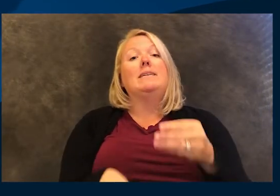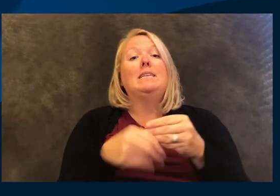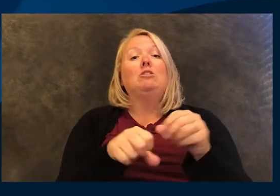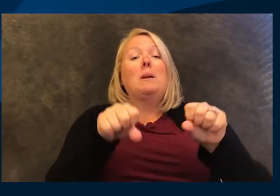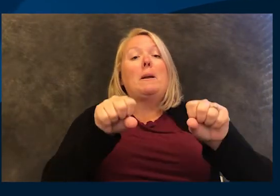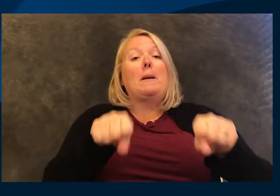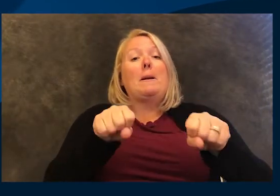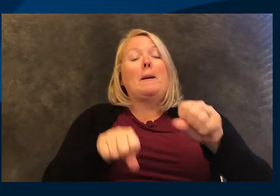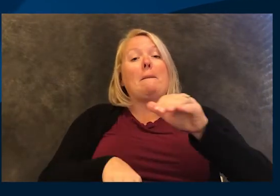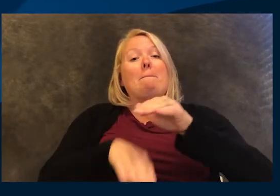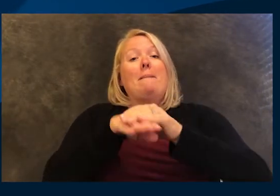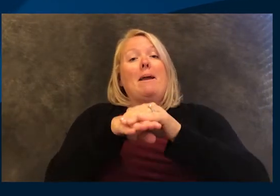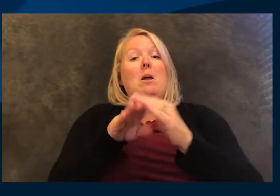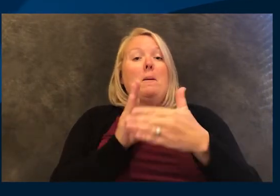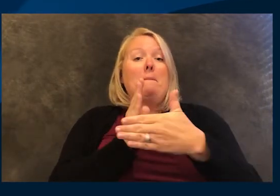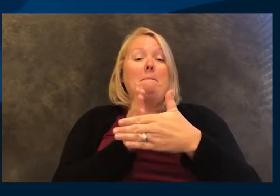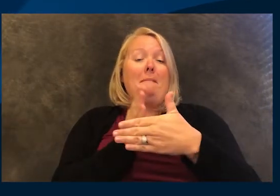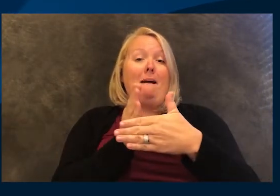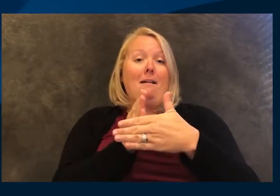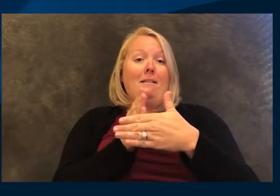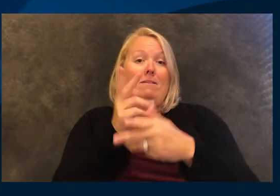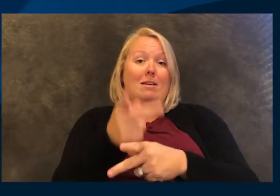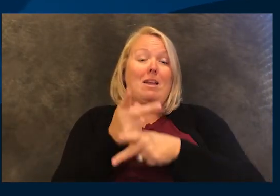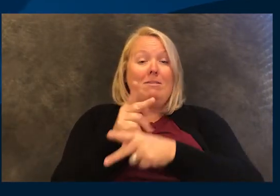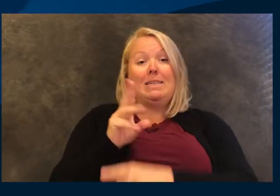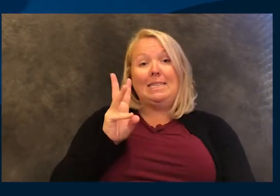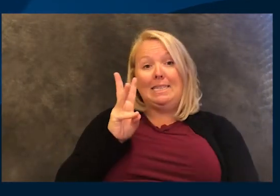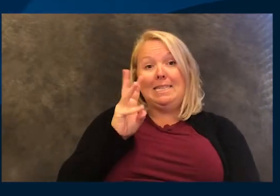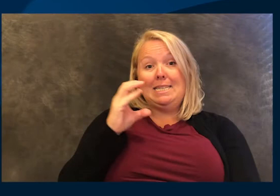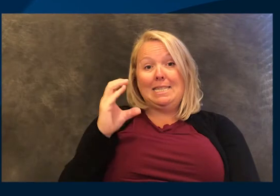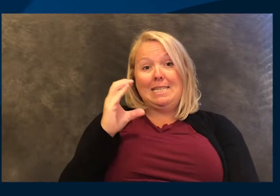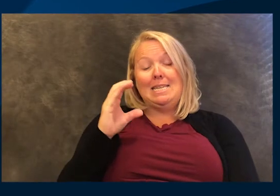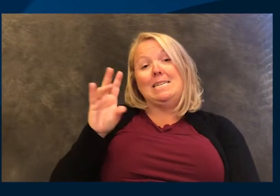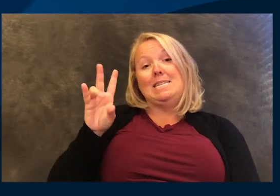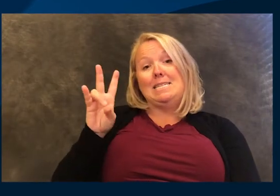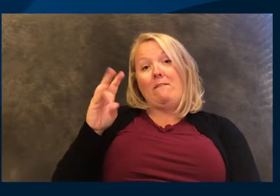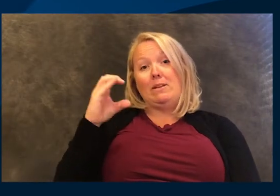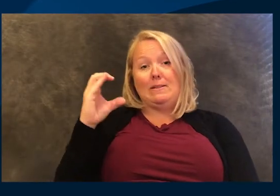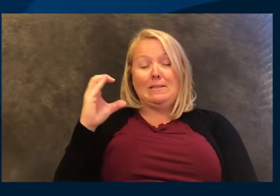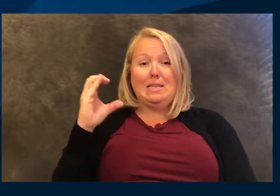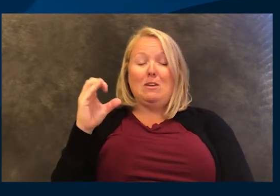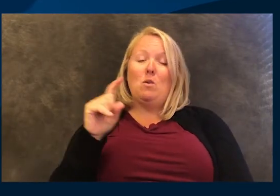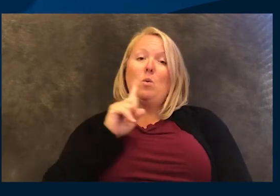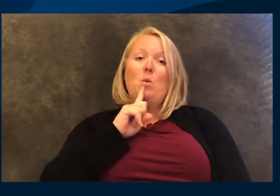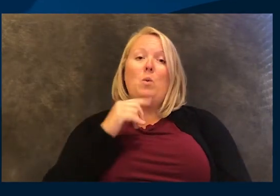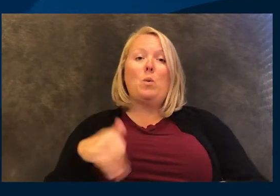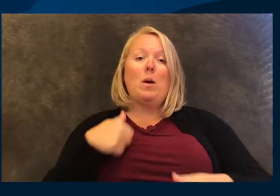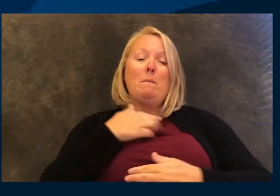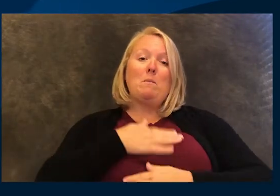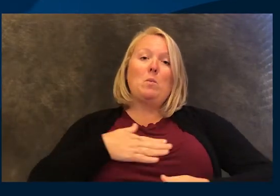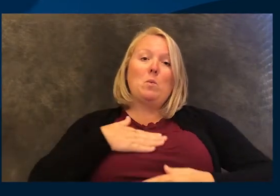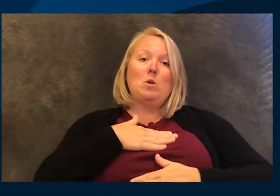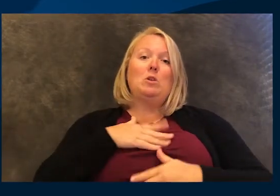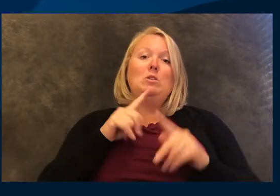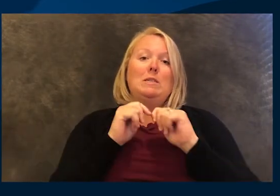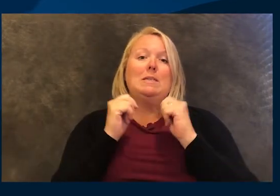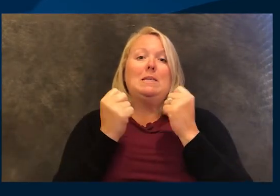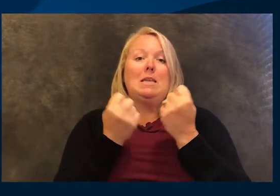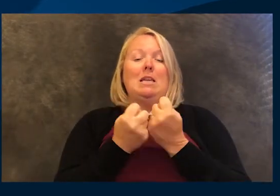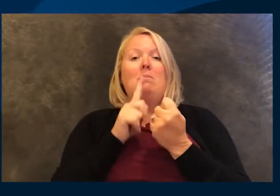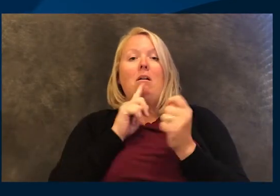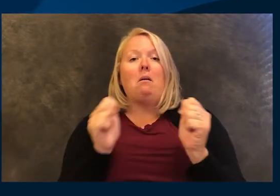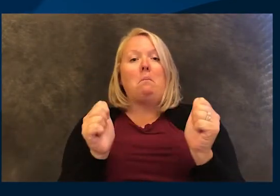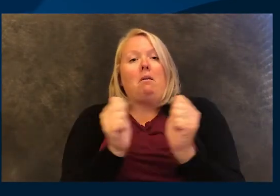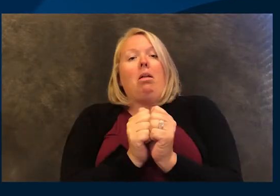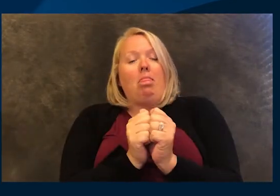care through 6C as well as 7C, and I am truly appreciative to the teams how they've come